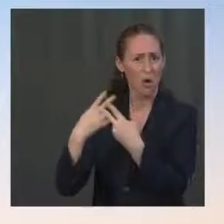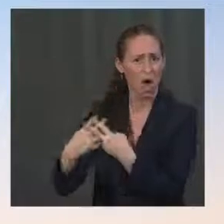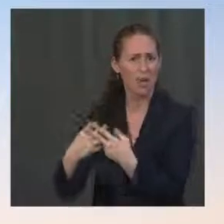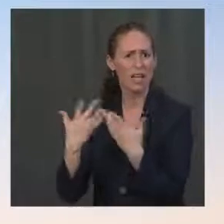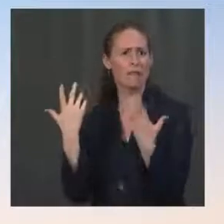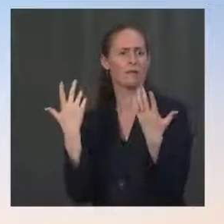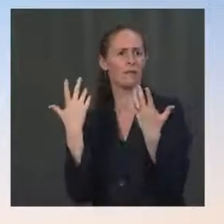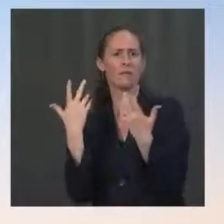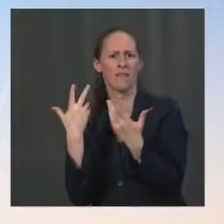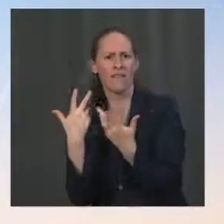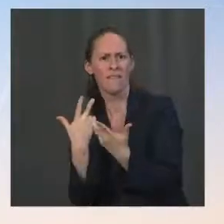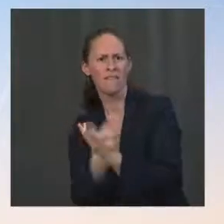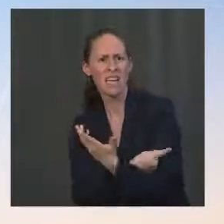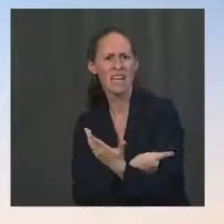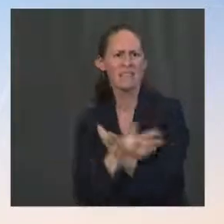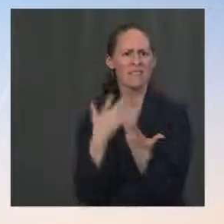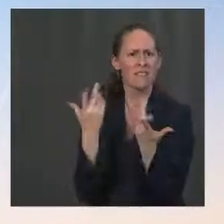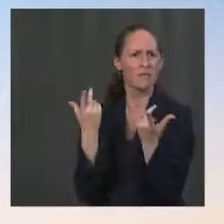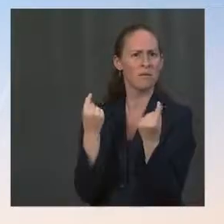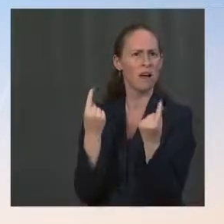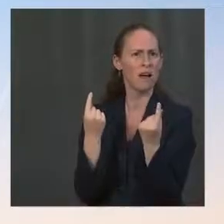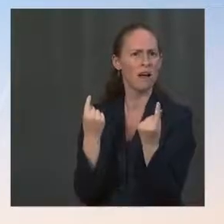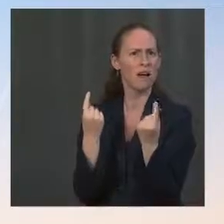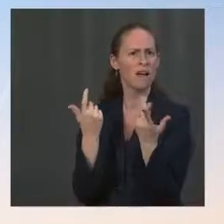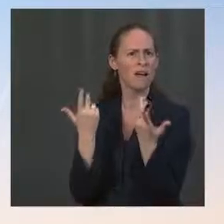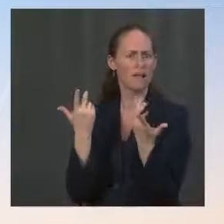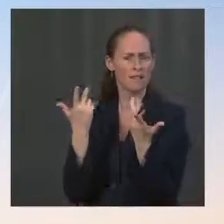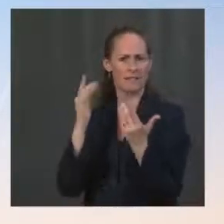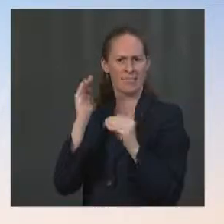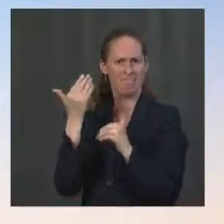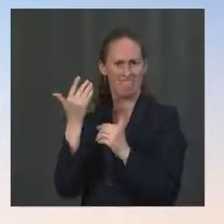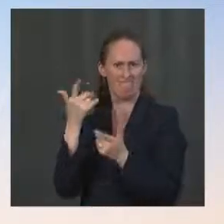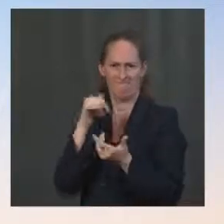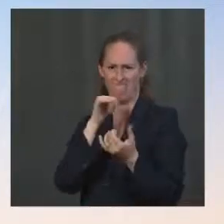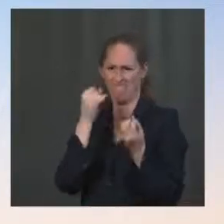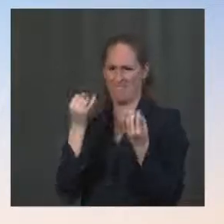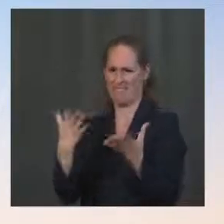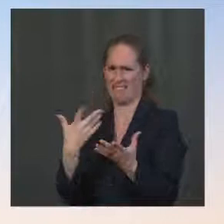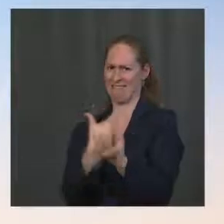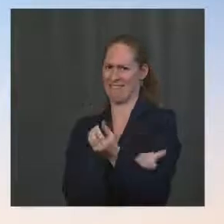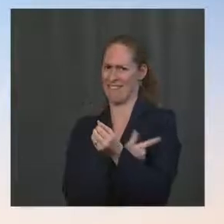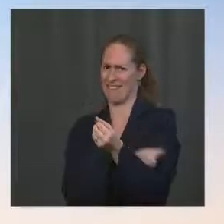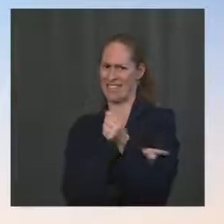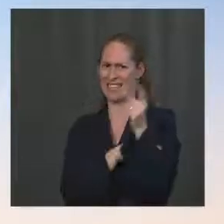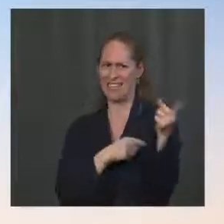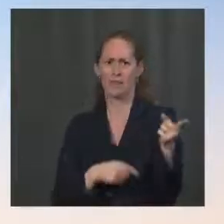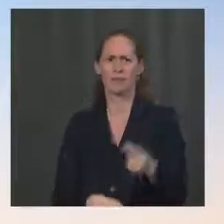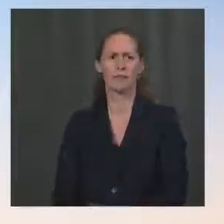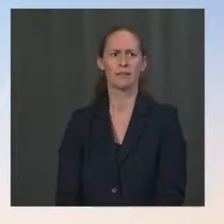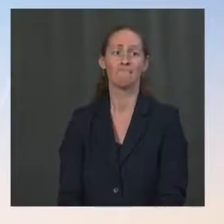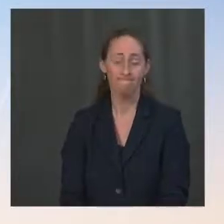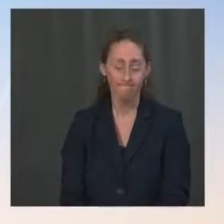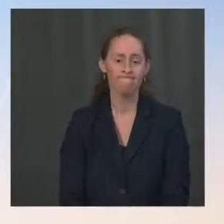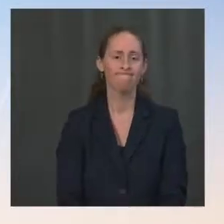that the percentage in Afghanistan population it's less than 5% that are vaccinated. Sure. Let me give you kind of an update on this